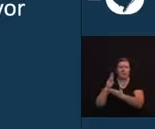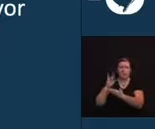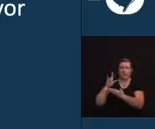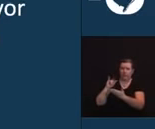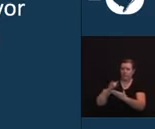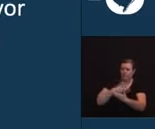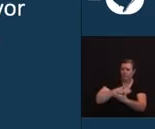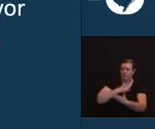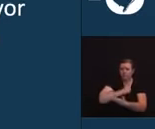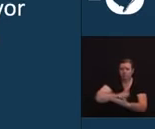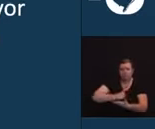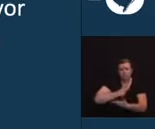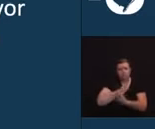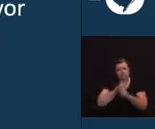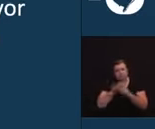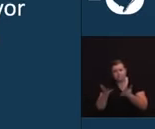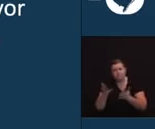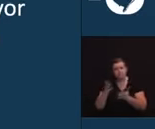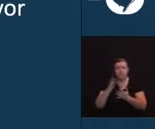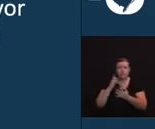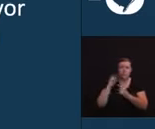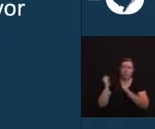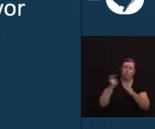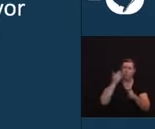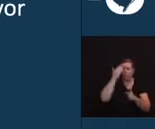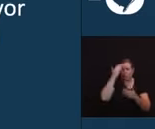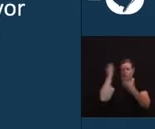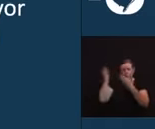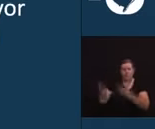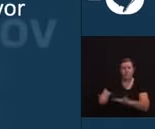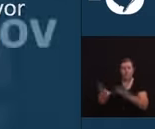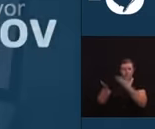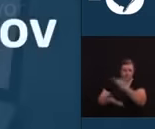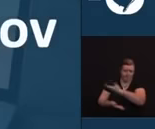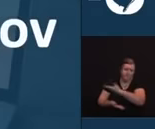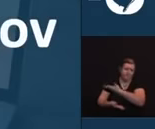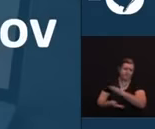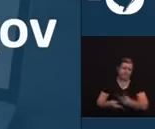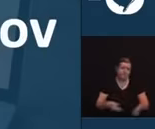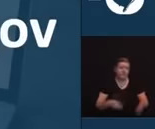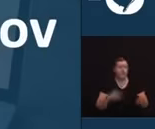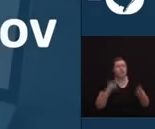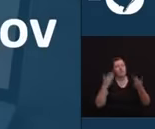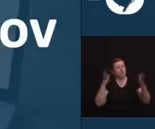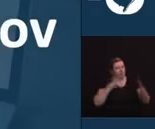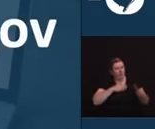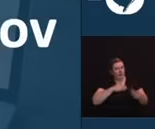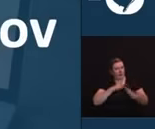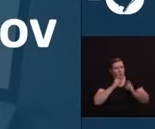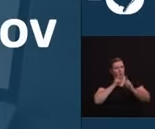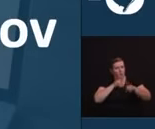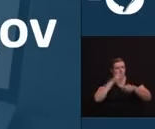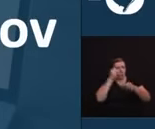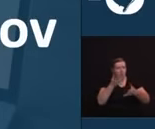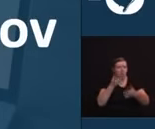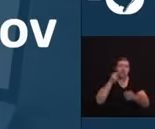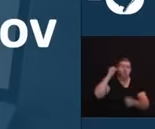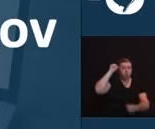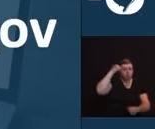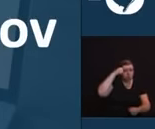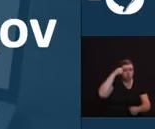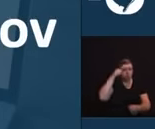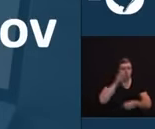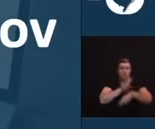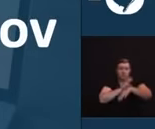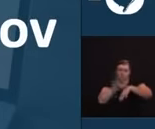and likewise called him a friend. And that is all for today. Again, effective 6 a.m. tomorrow, the indoor gathering limit